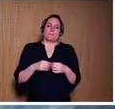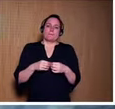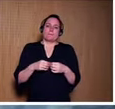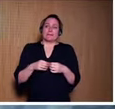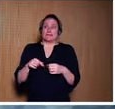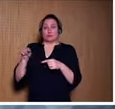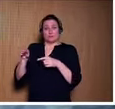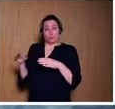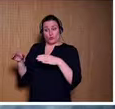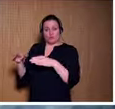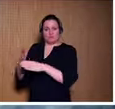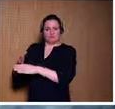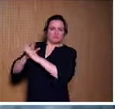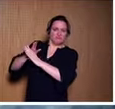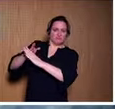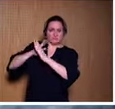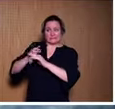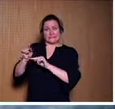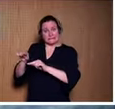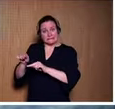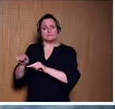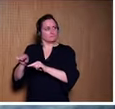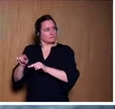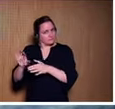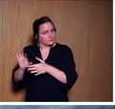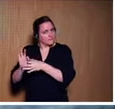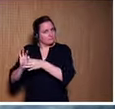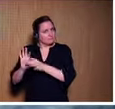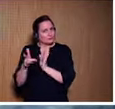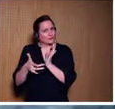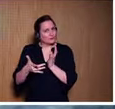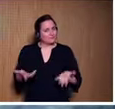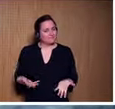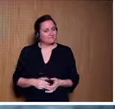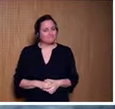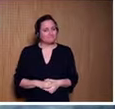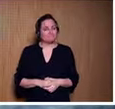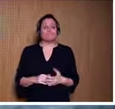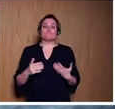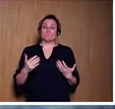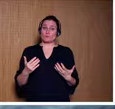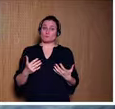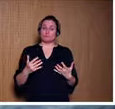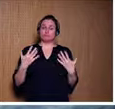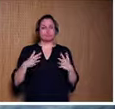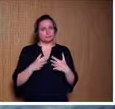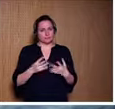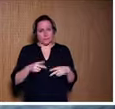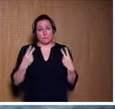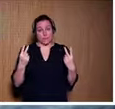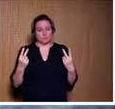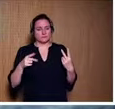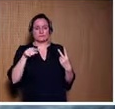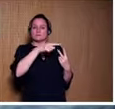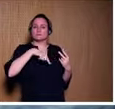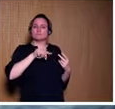the anti-rights movement in very significant ways. And it's critical for public engagement and public participation,